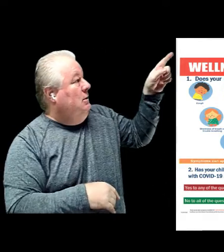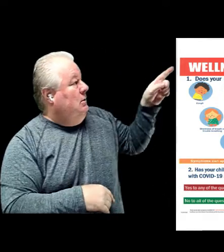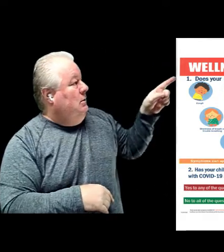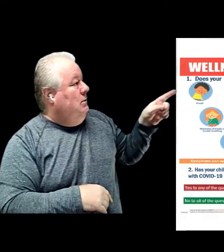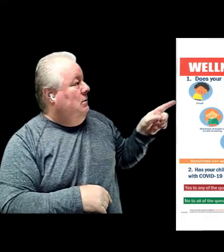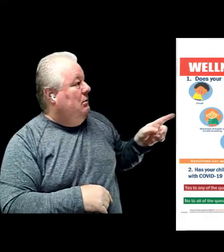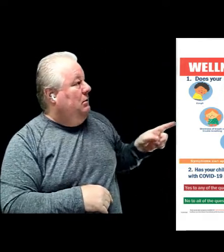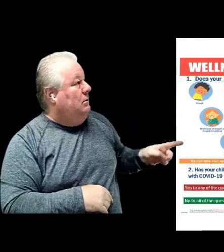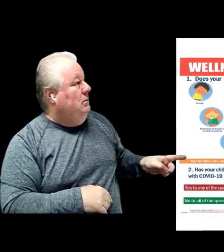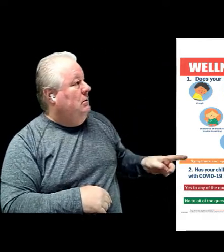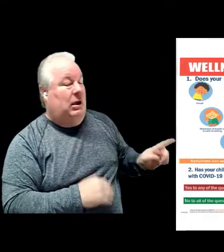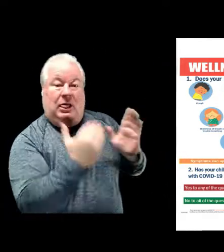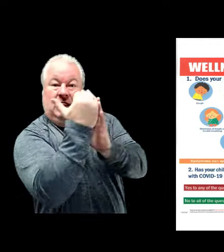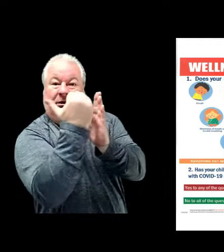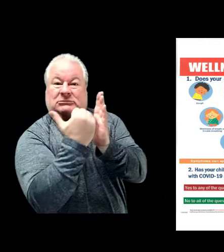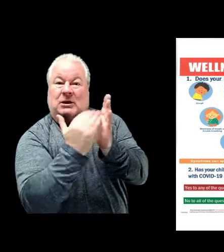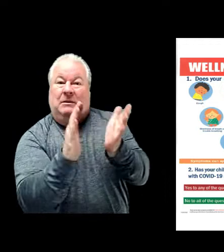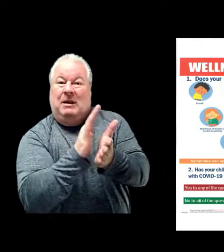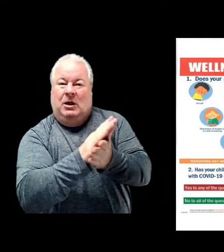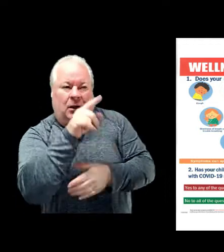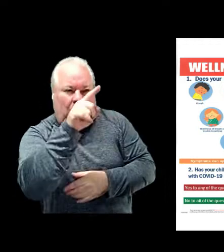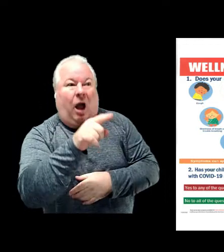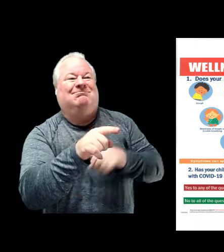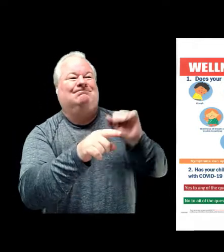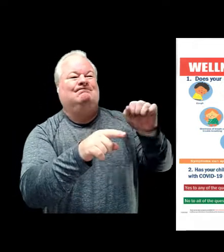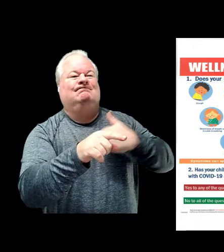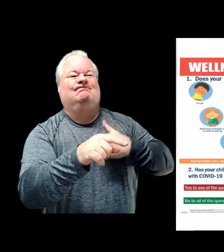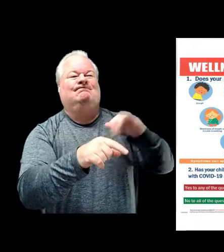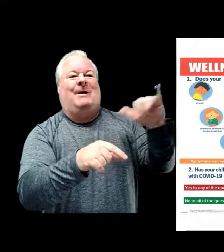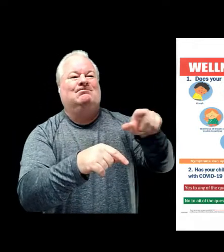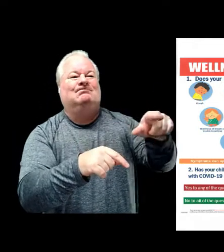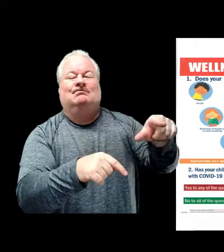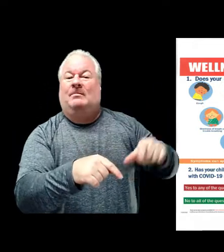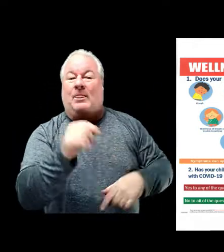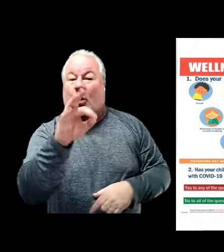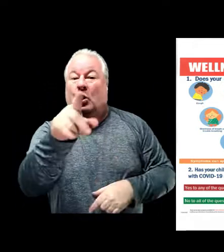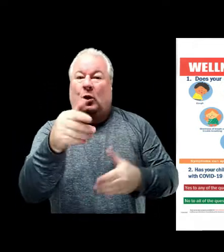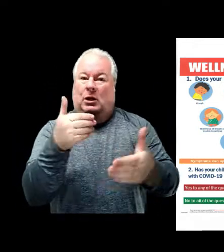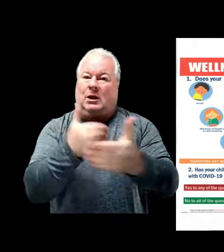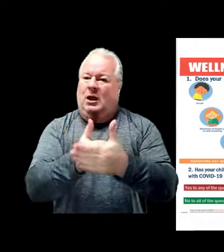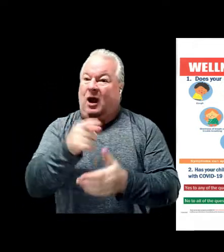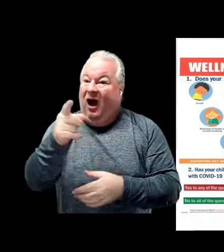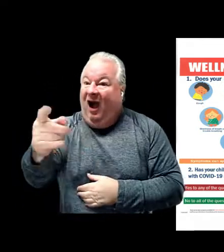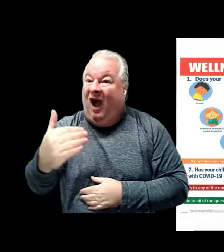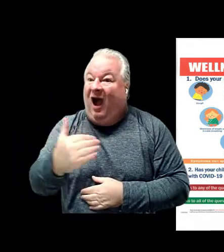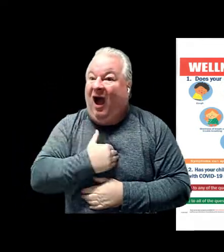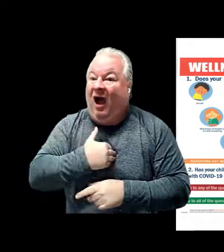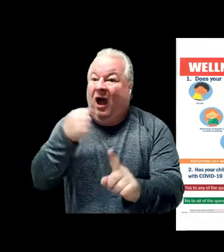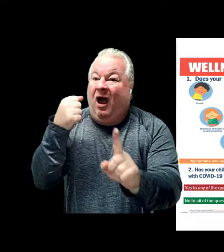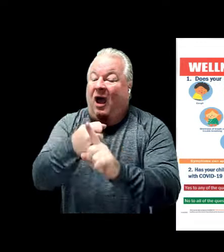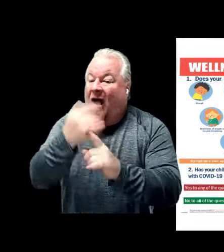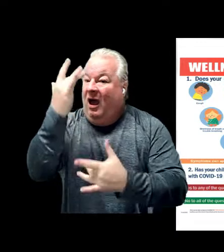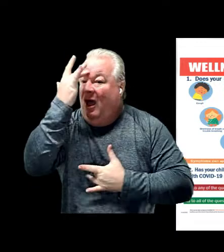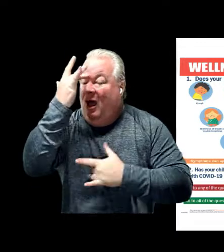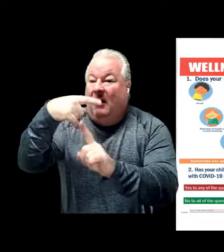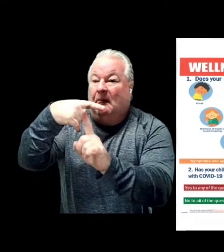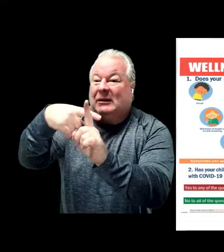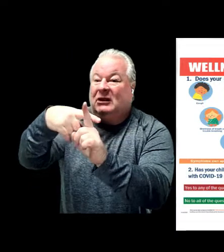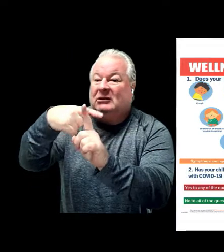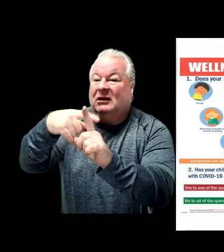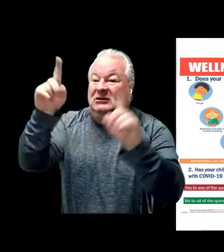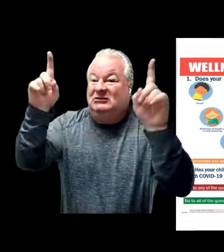listed in that chart, or you've been in close contact in the same space with someone who's